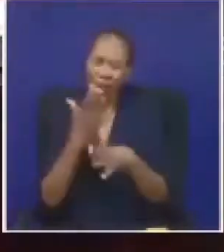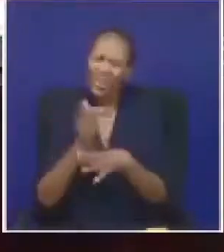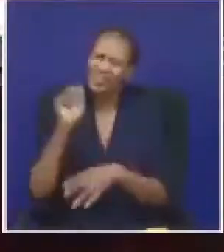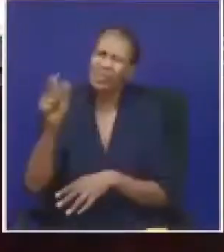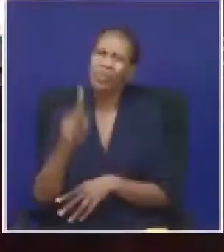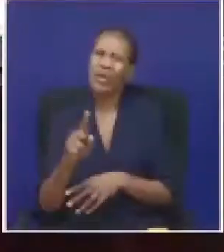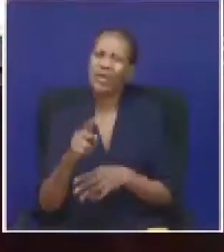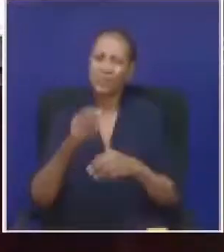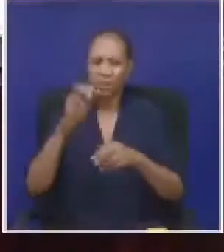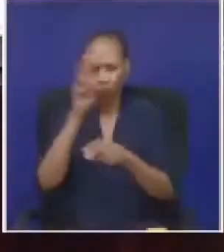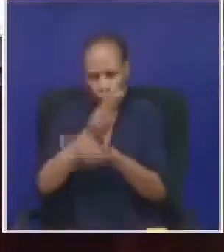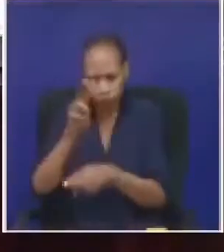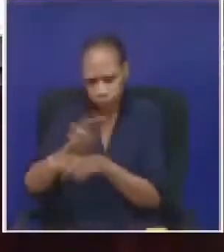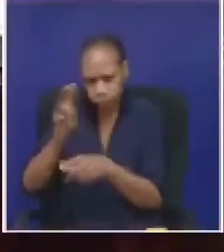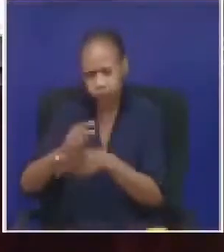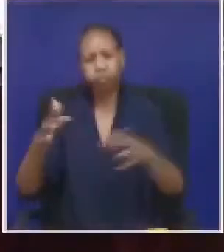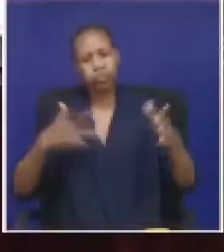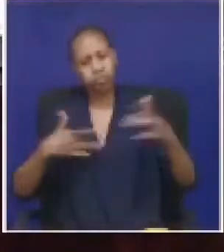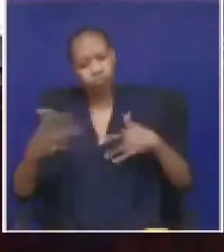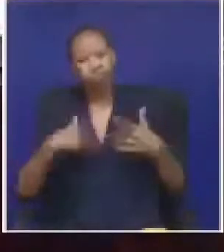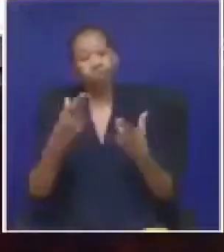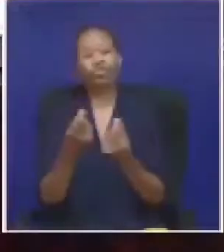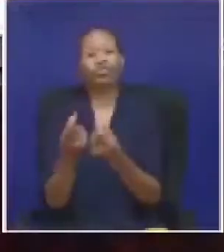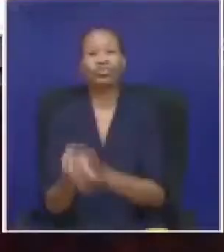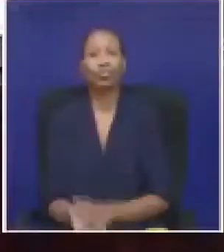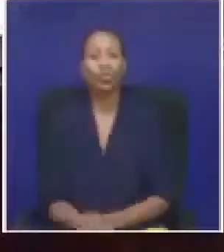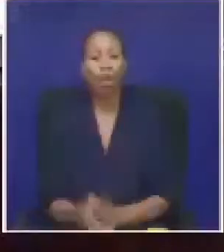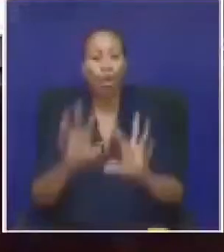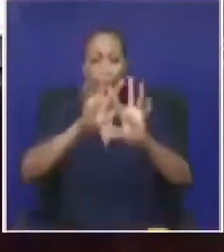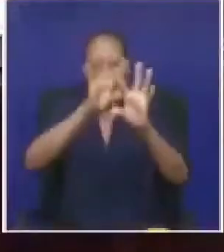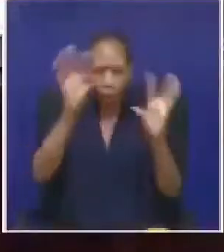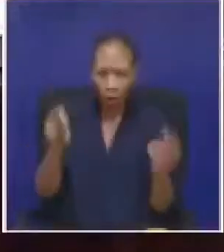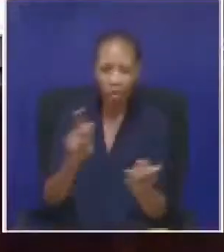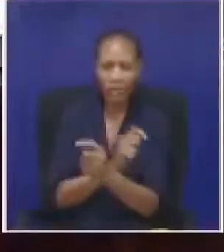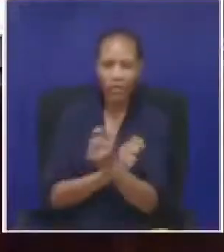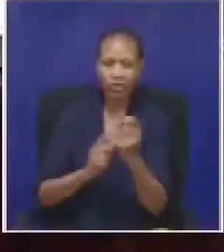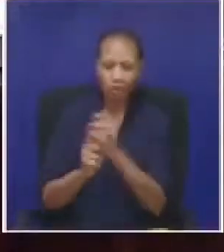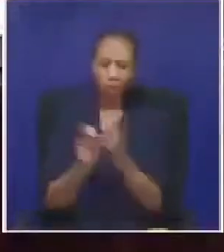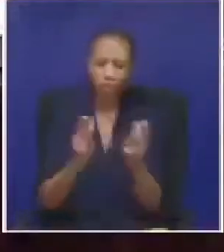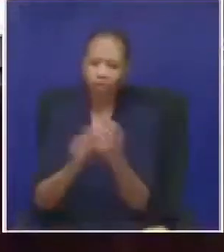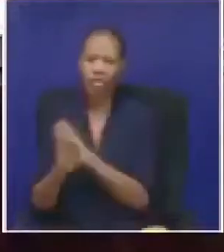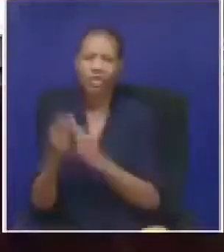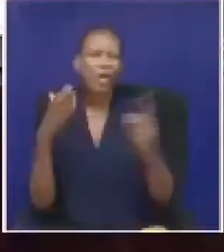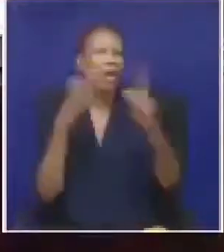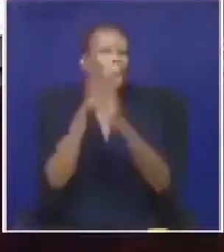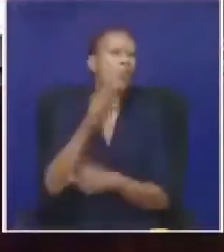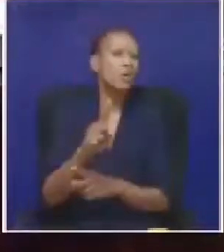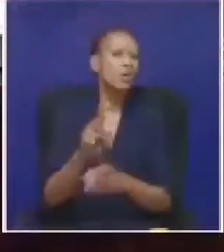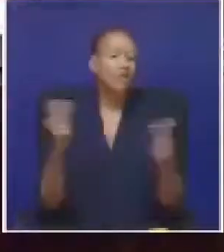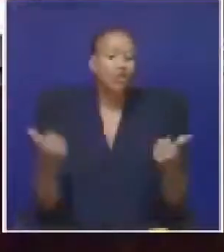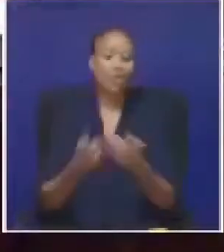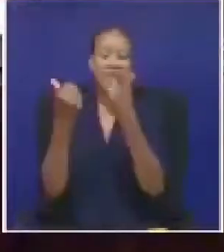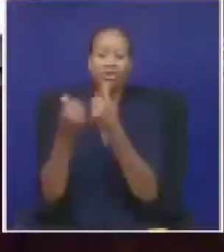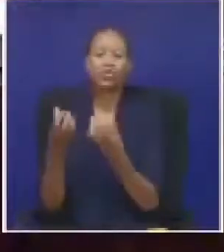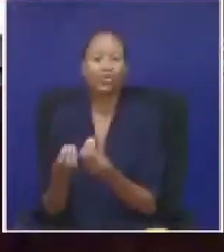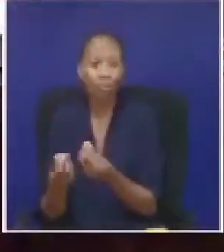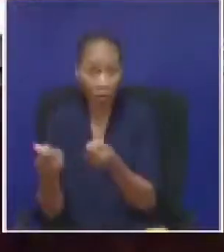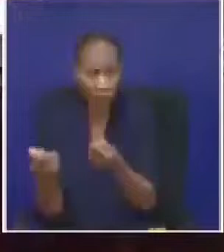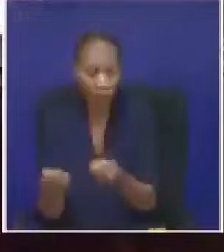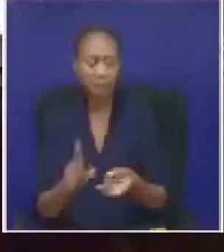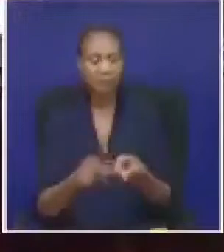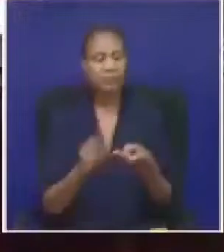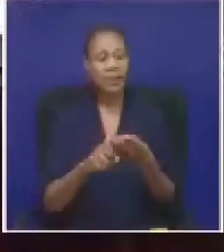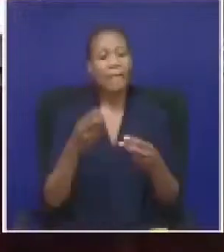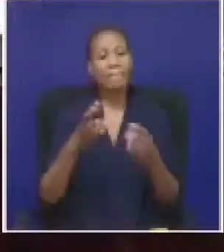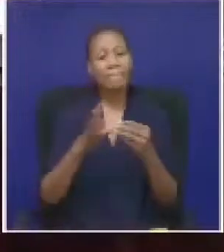oversight and administration. These changes aim to address challenges, enhance